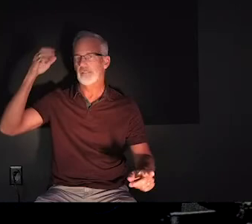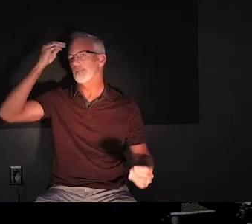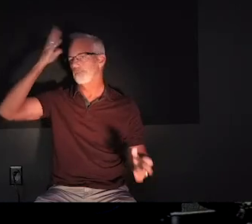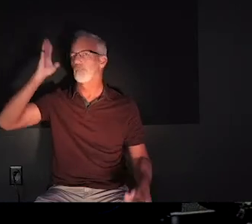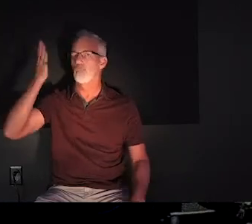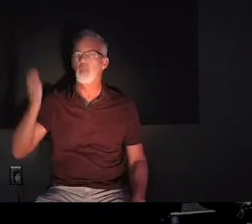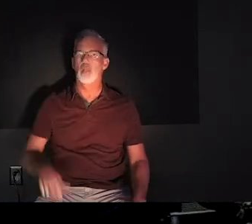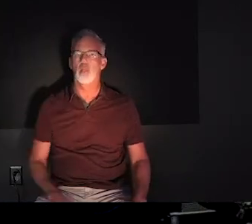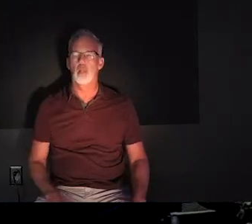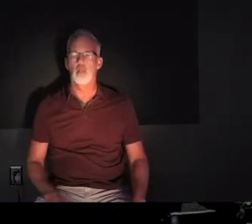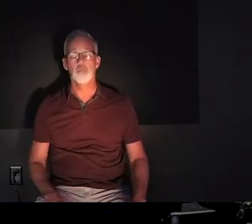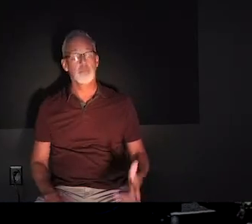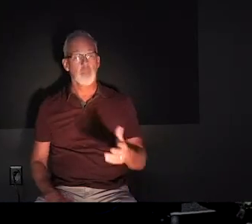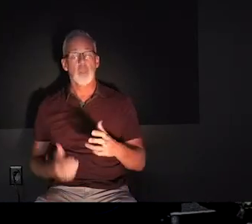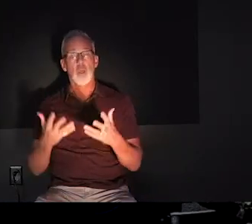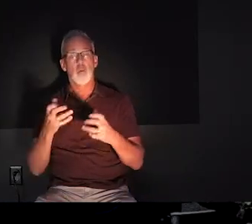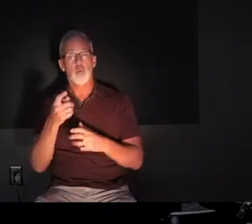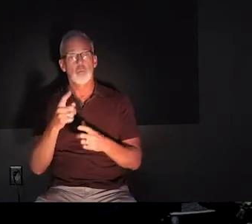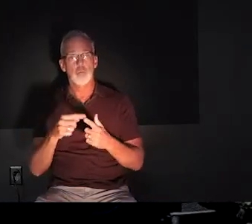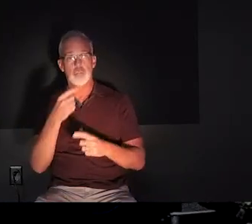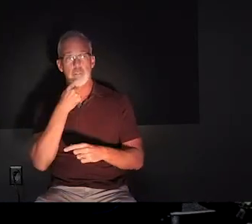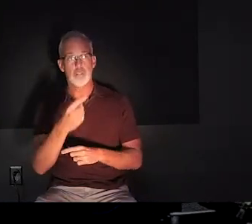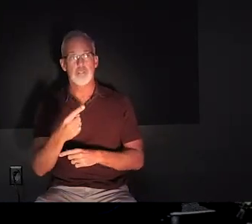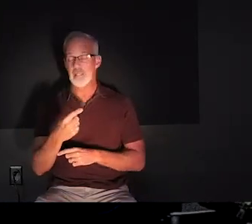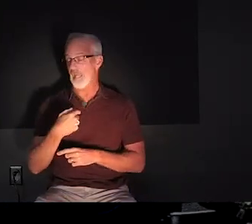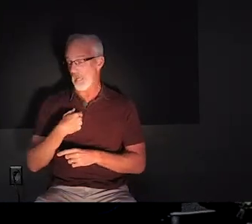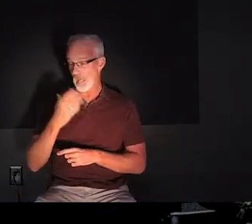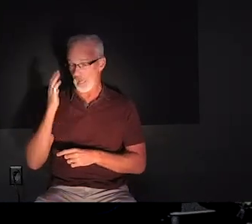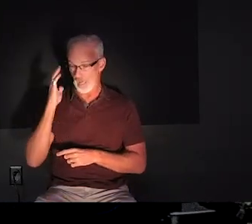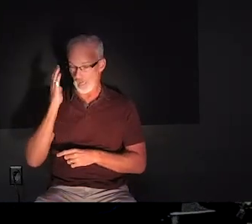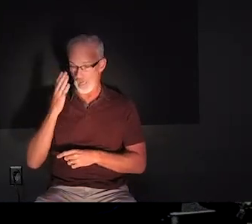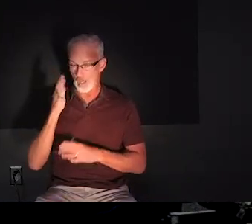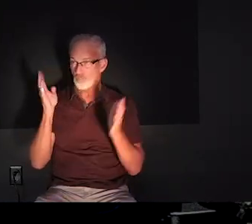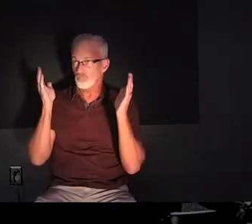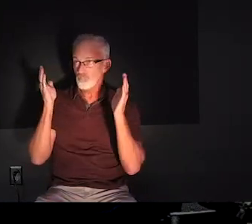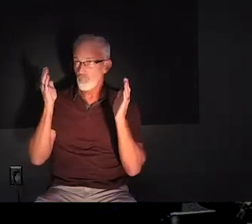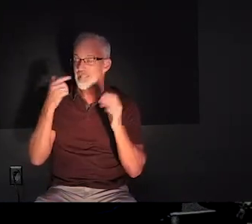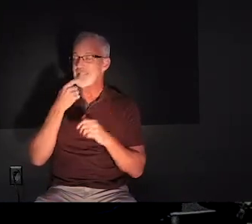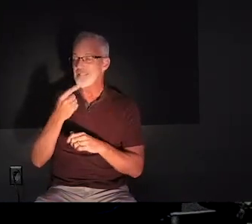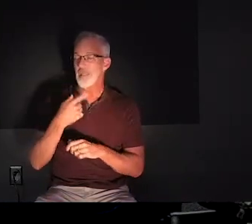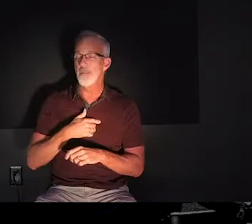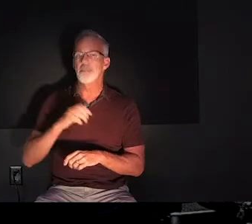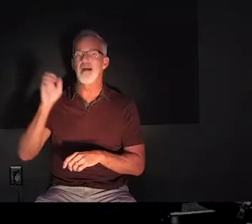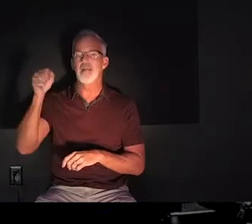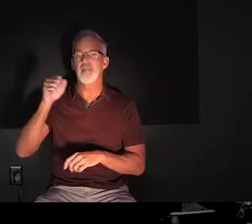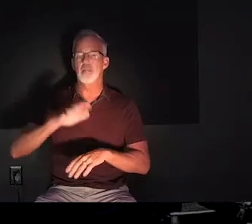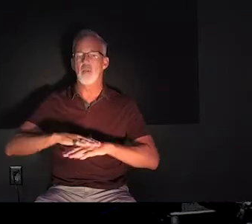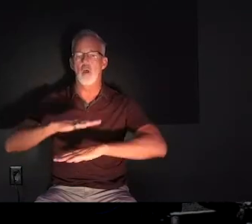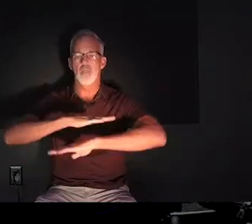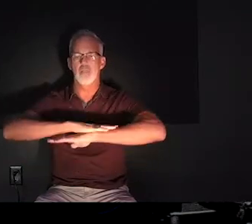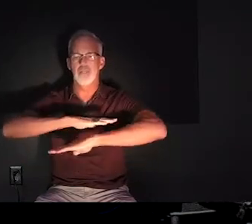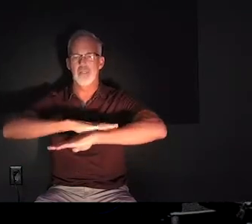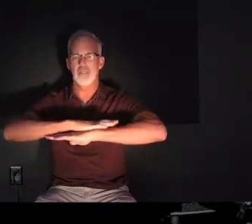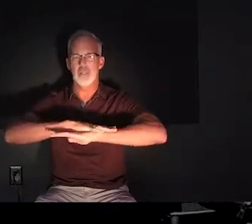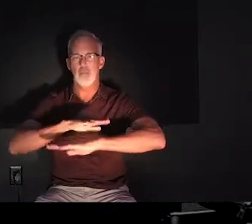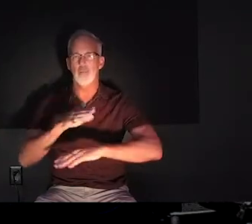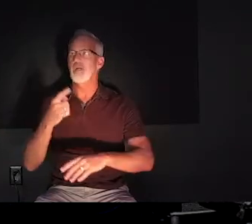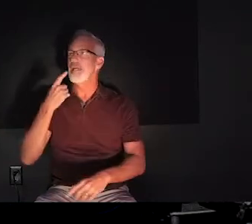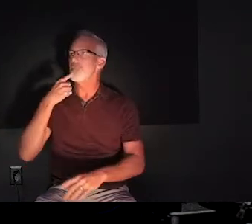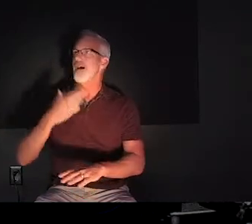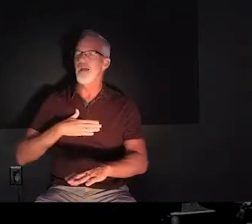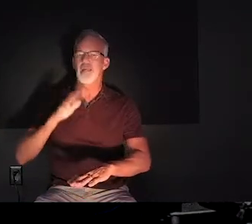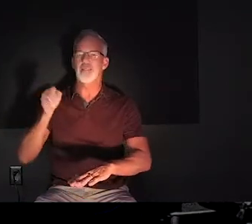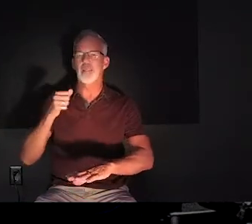of God. As a matter of fact, I want you to say, hey, I'm going to say my yes to Jesus is on the table. I might